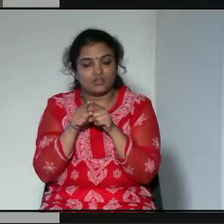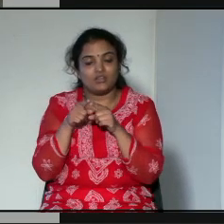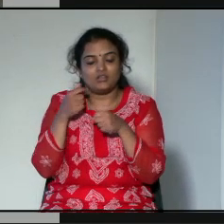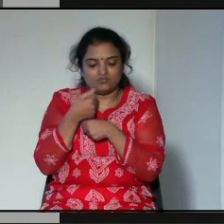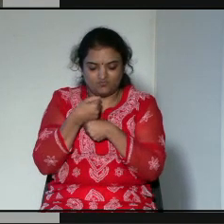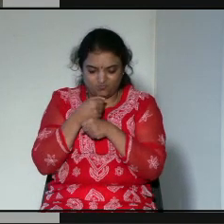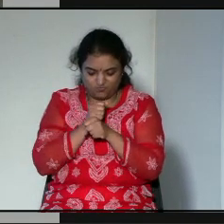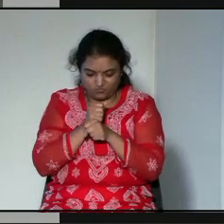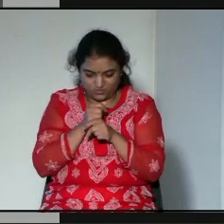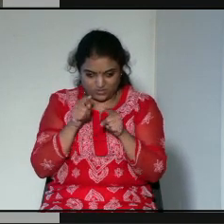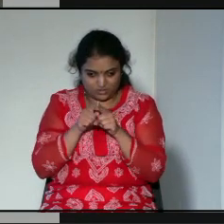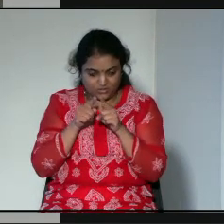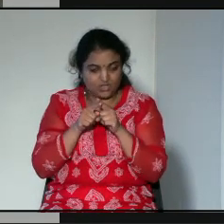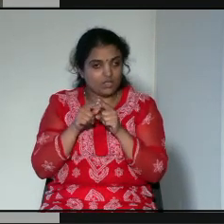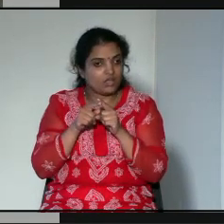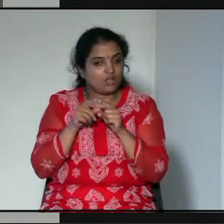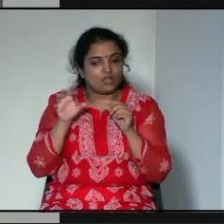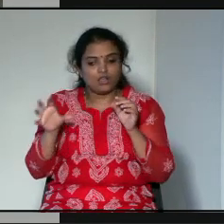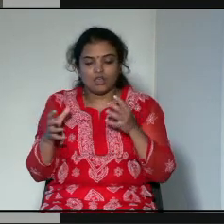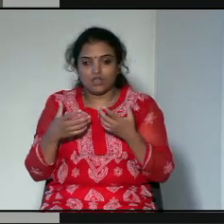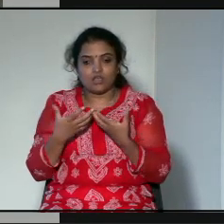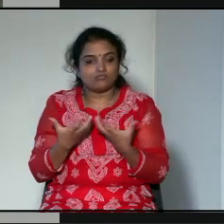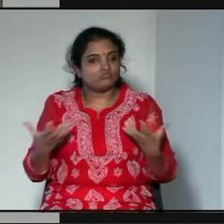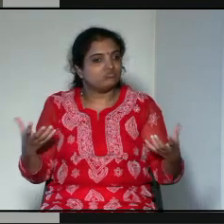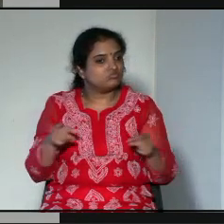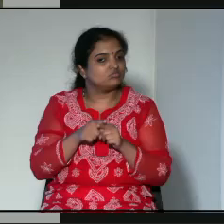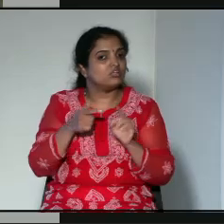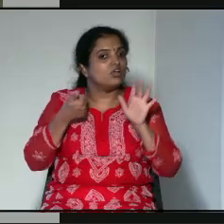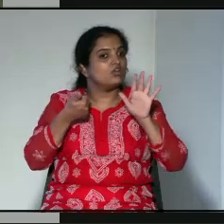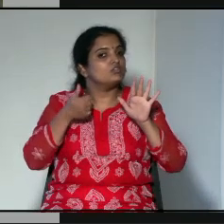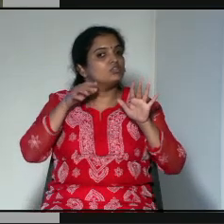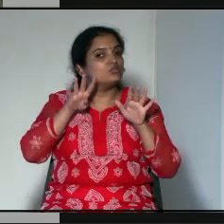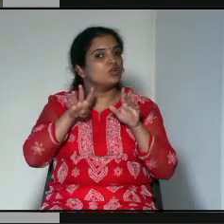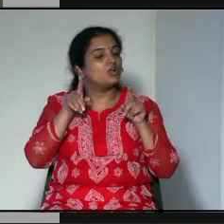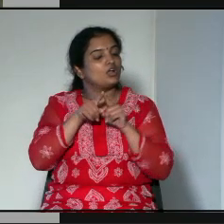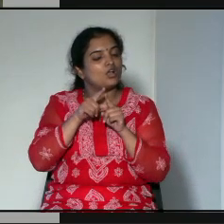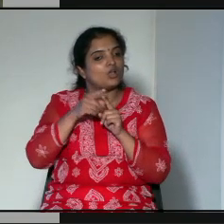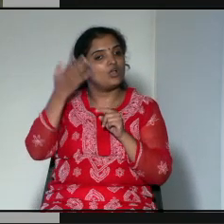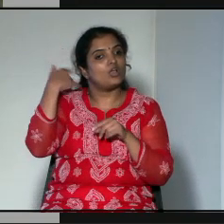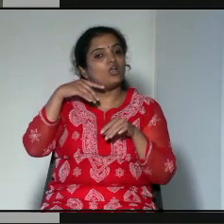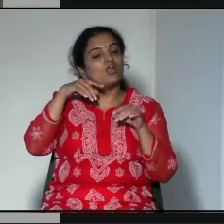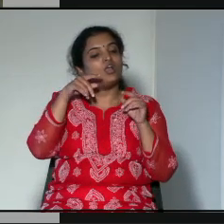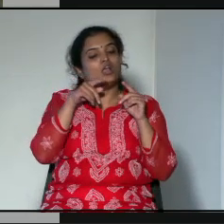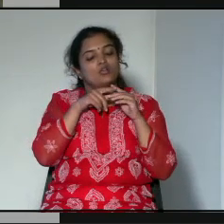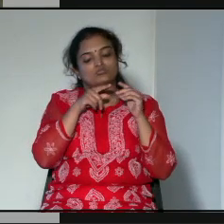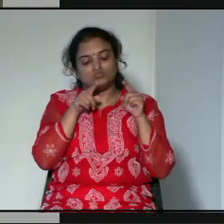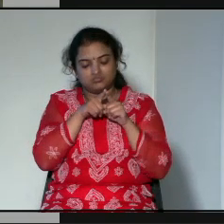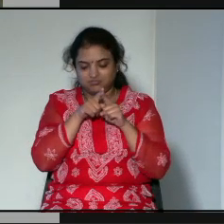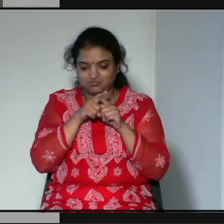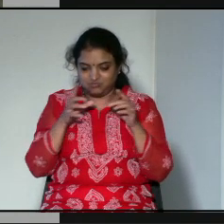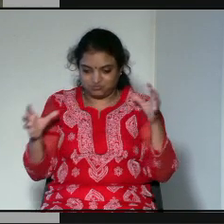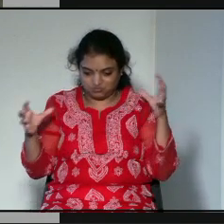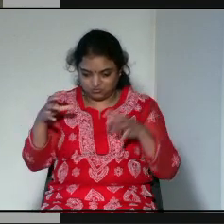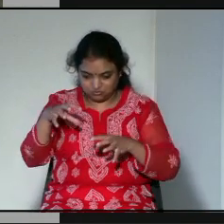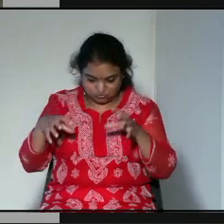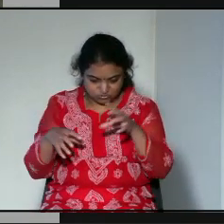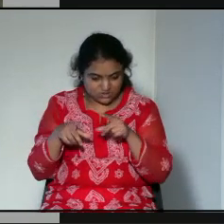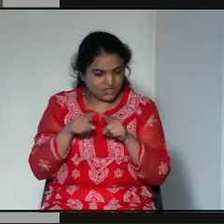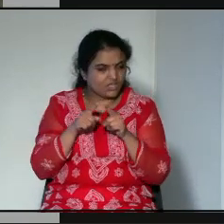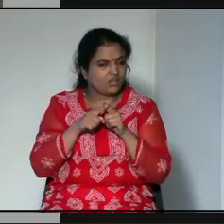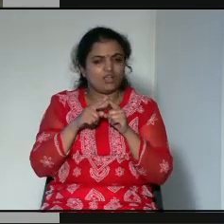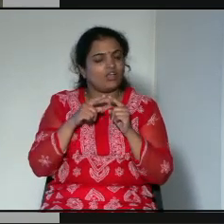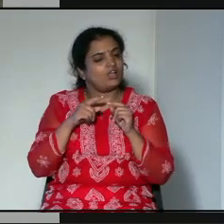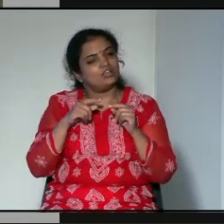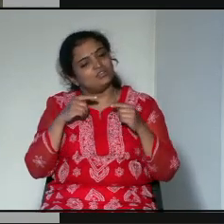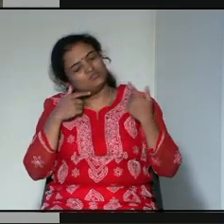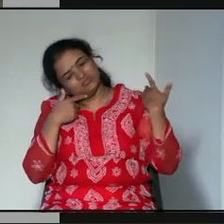in 64 parts, all through the year 1997, frenetically pouring all her energies and